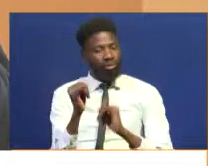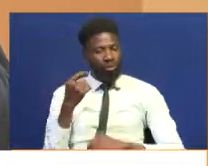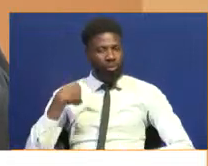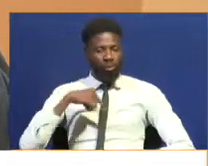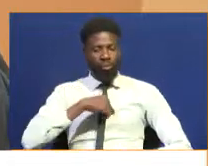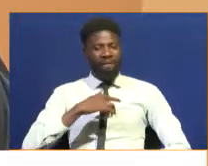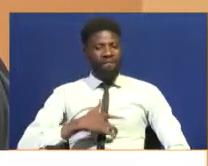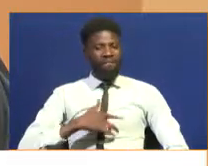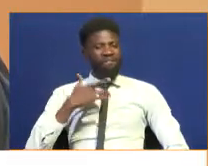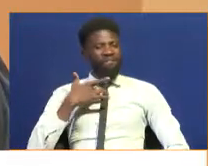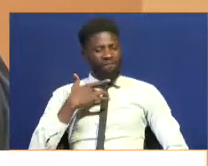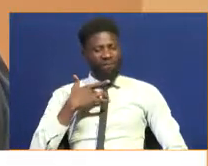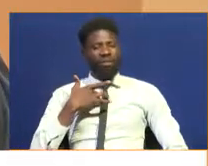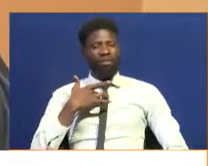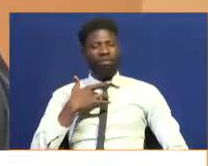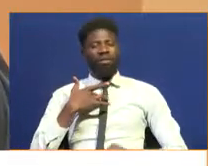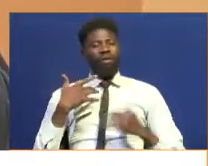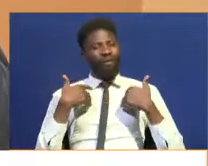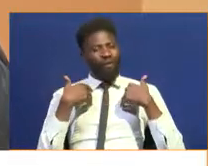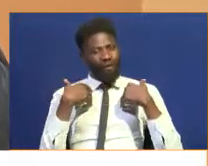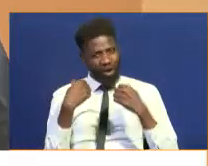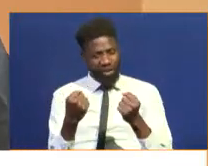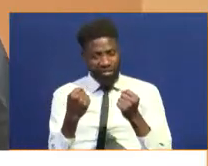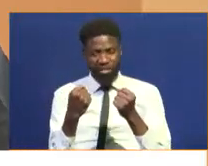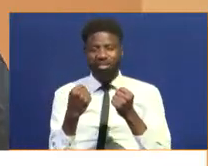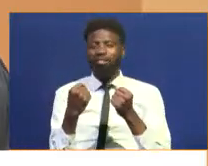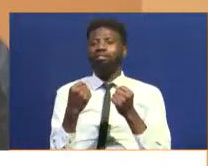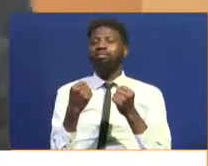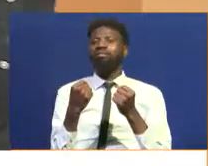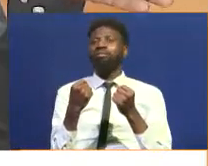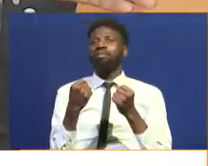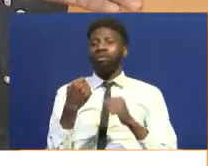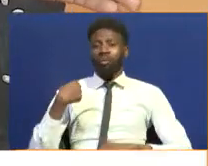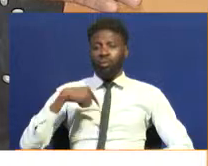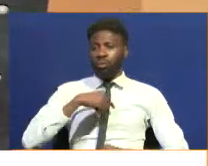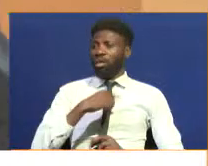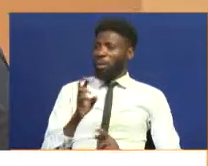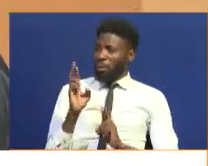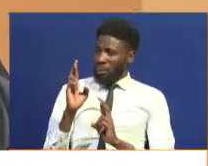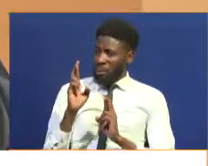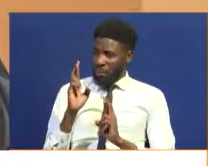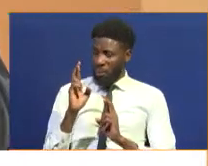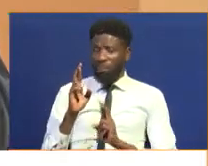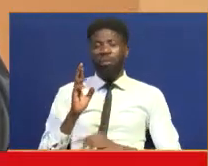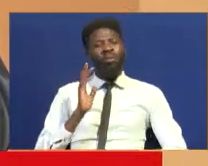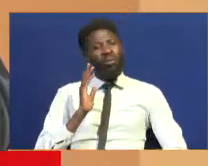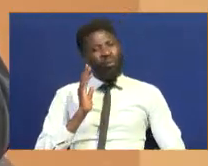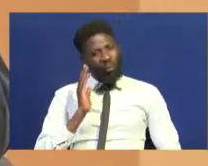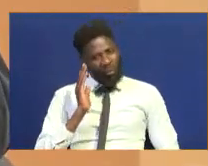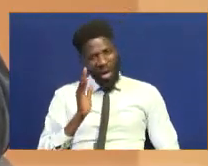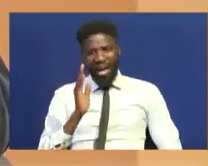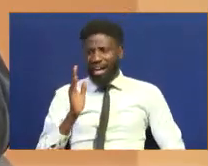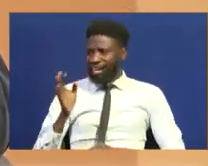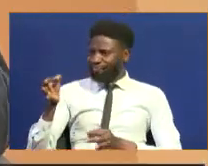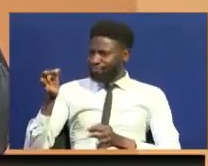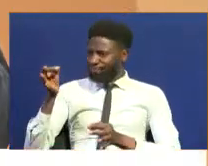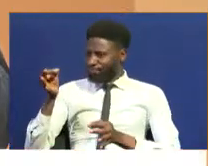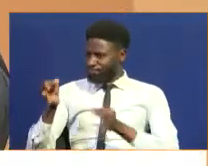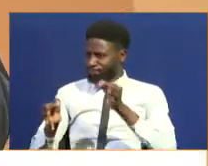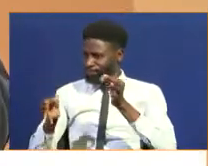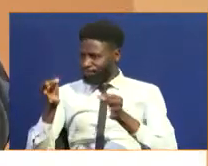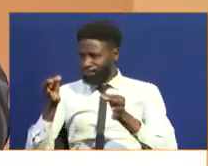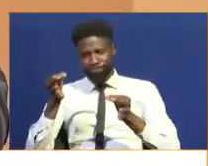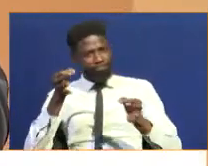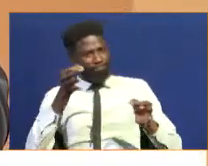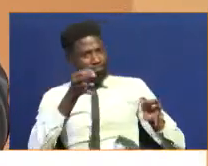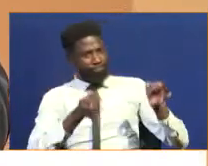and we hope that justice will be delivered on either side. Mm-hmm. So that is what we are looking at. And